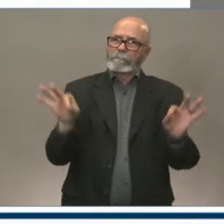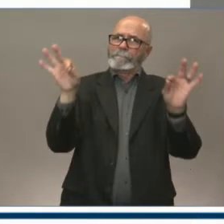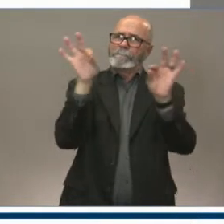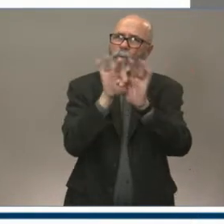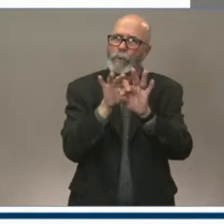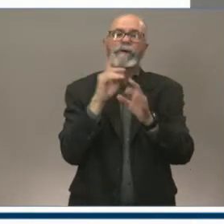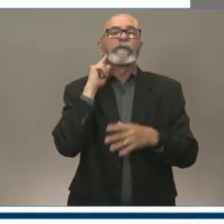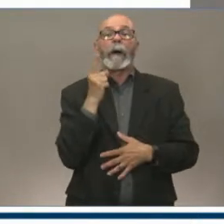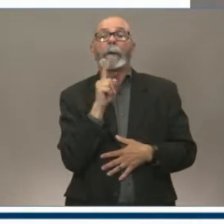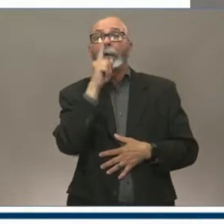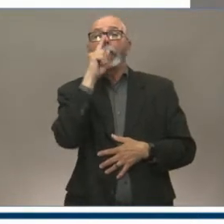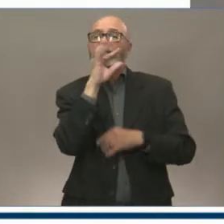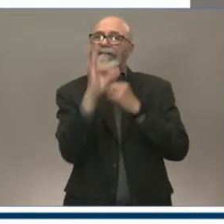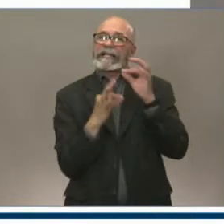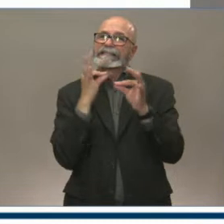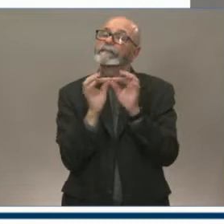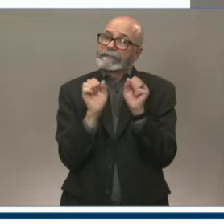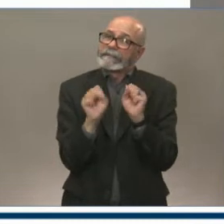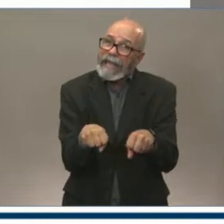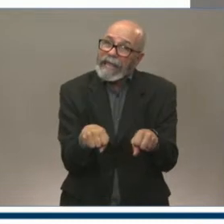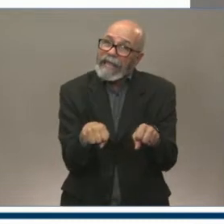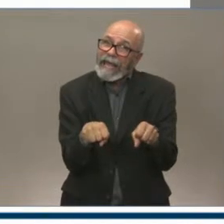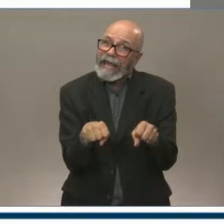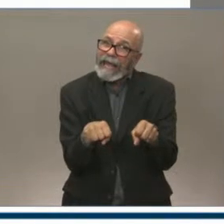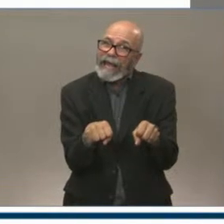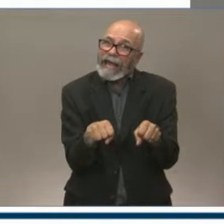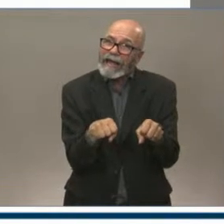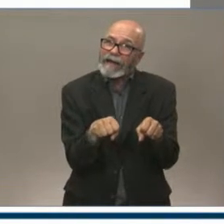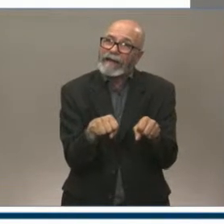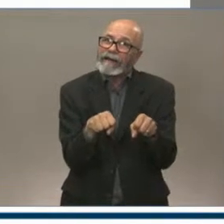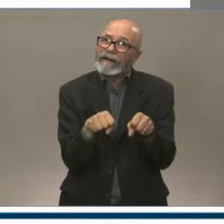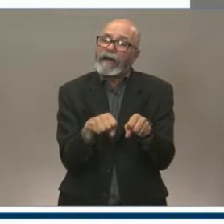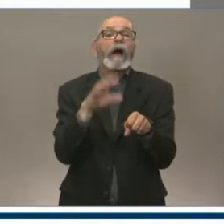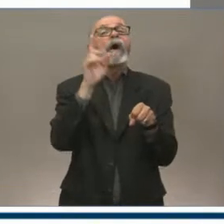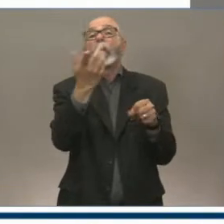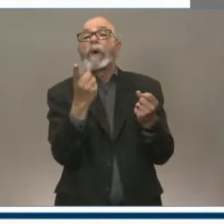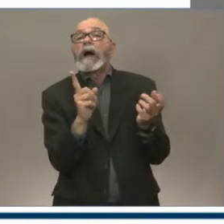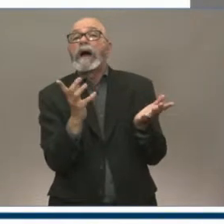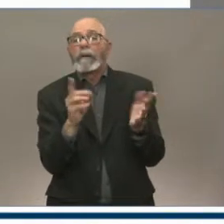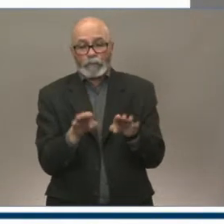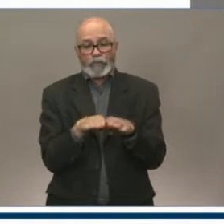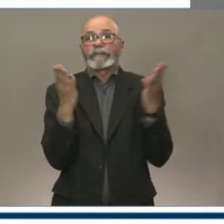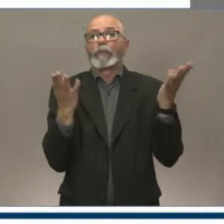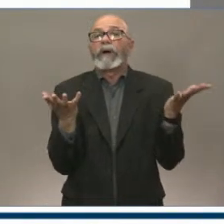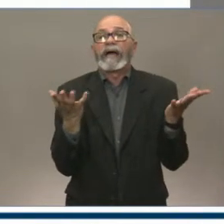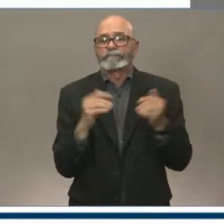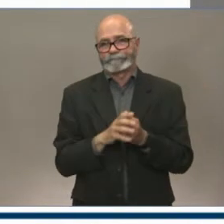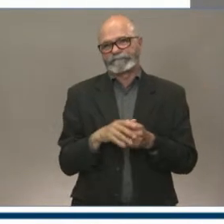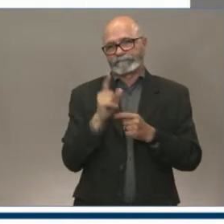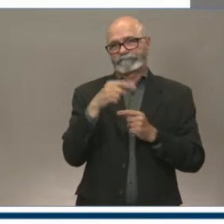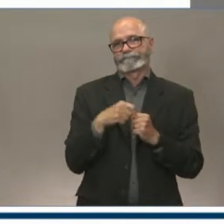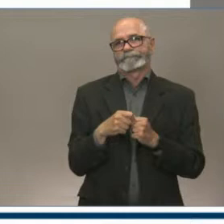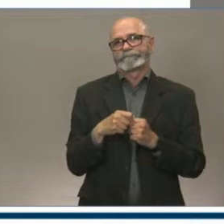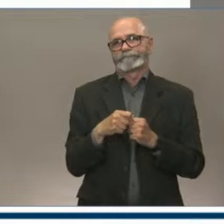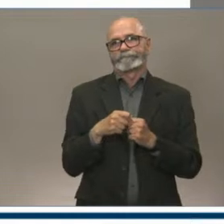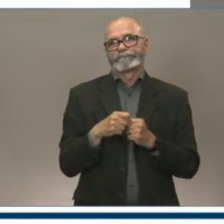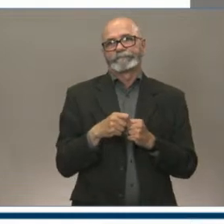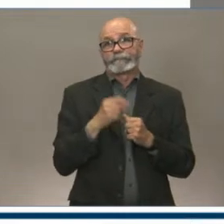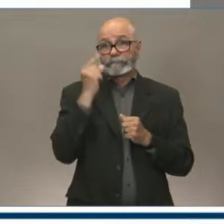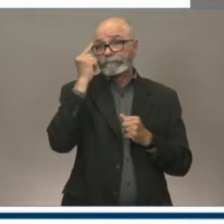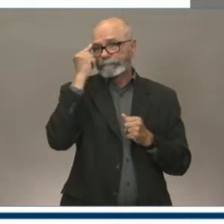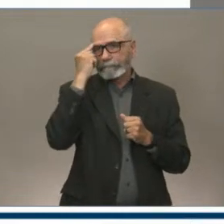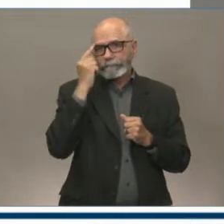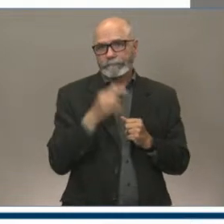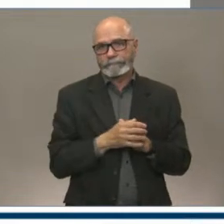So I think it's best to first outline what will remain open. Retail stores must close for in-person